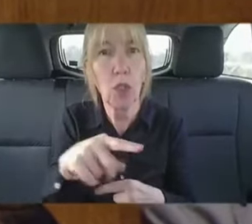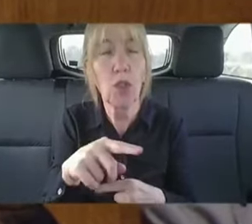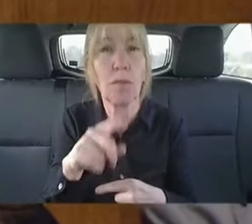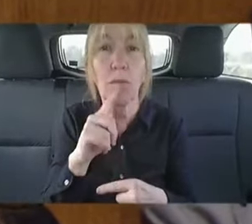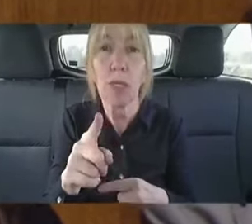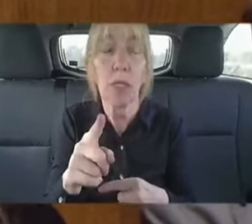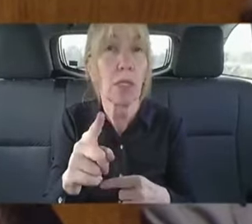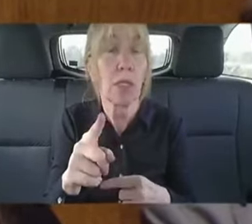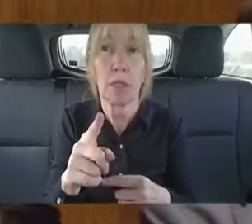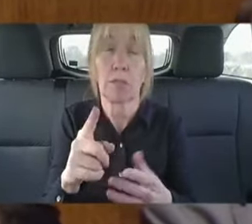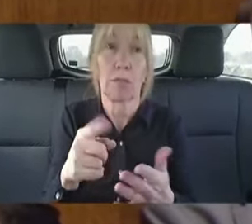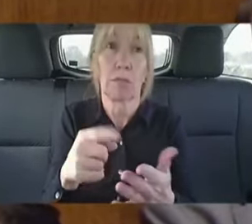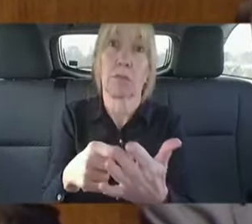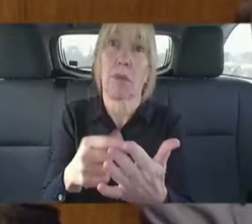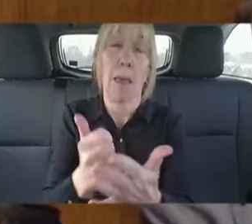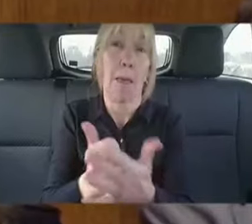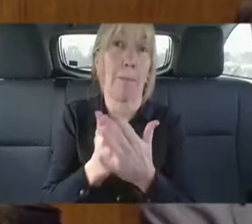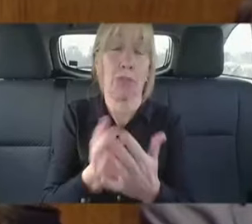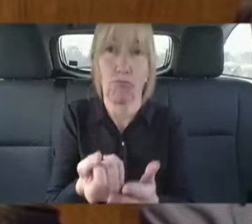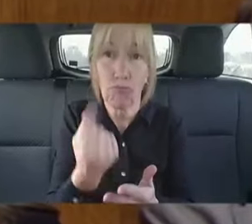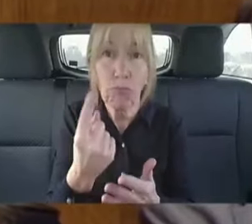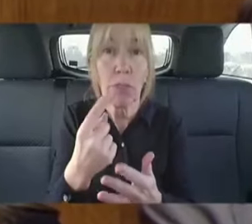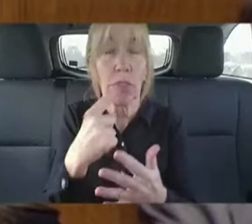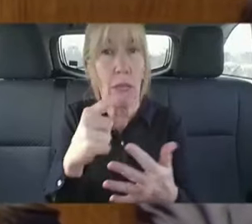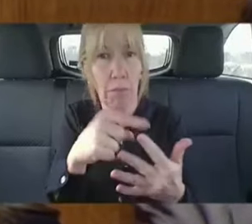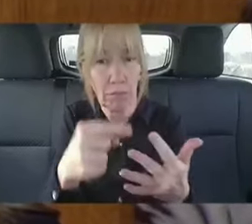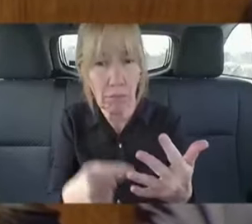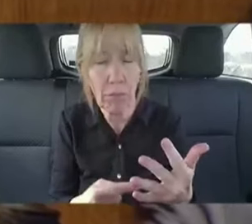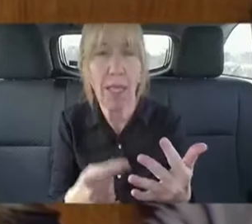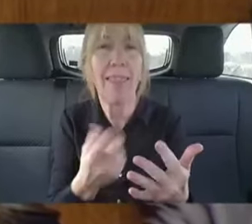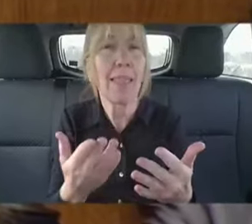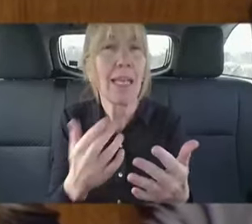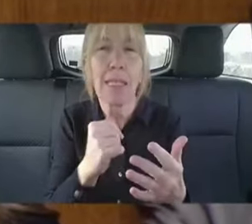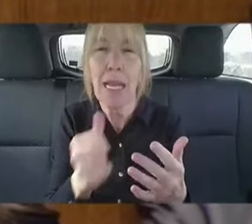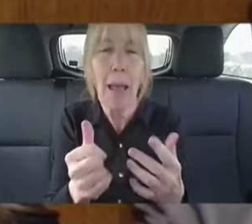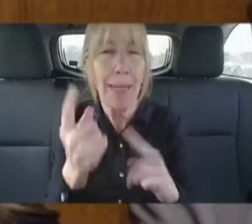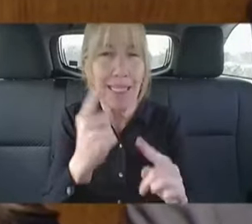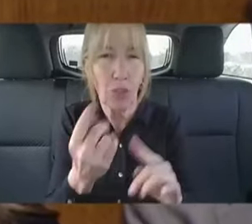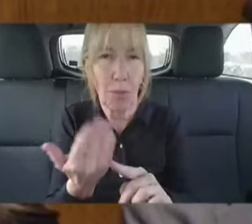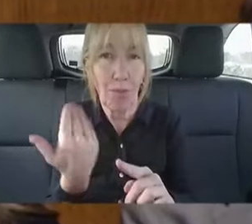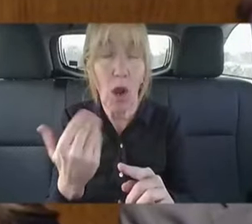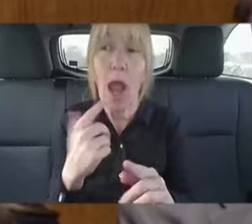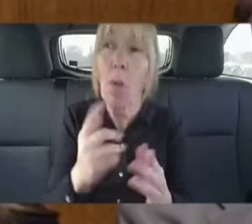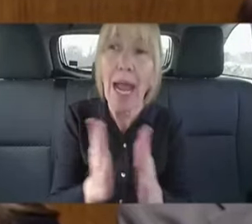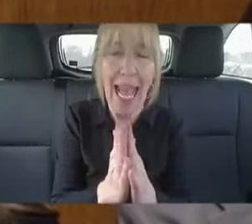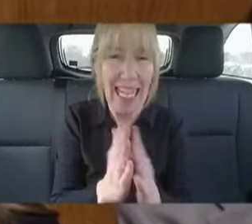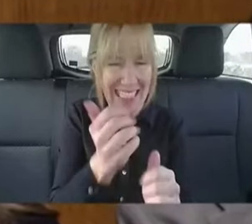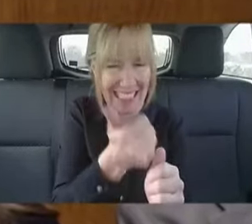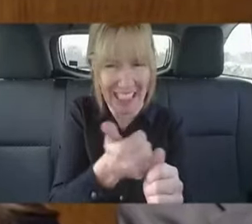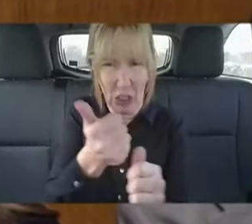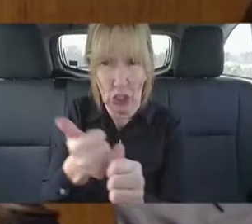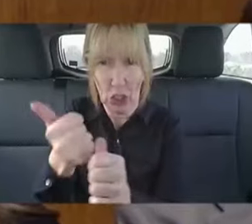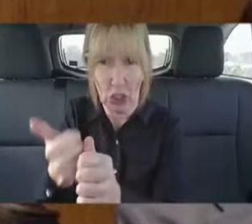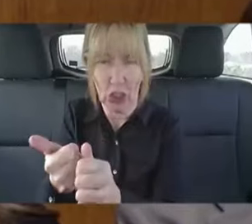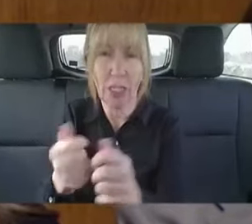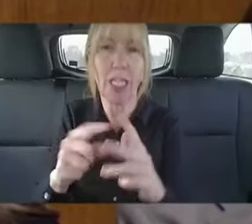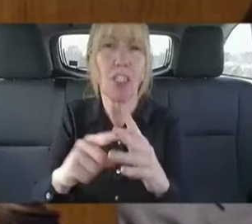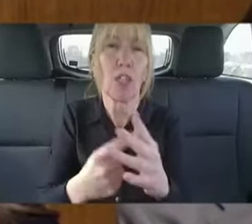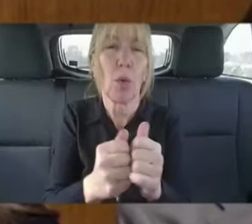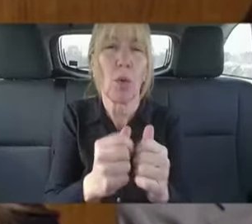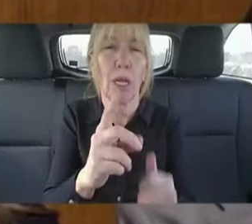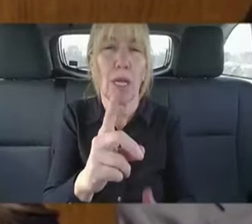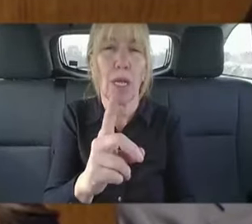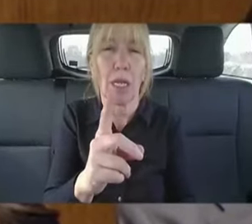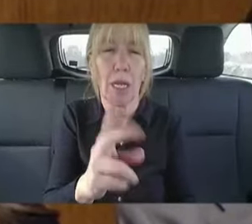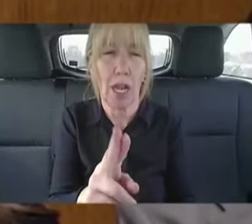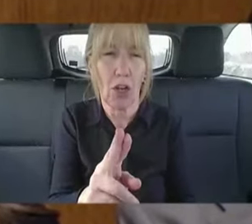to light a number of different facets that haven't really been considered. I want to ask each of you, and we'll start with you, Dr. Al-Ali.